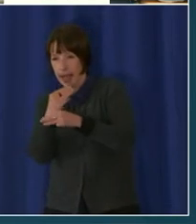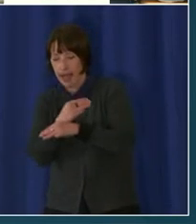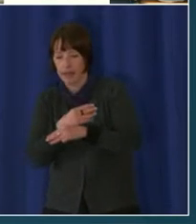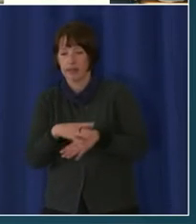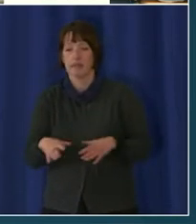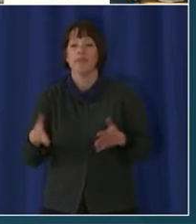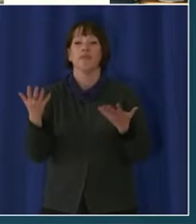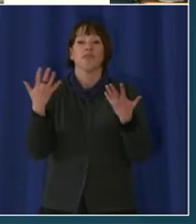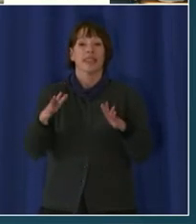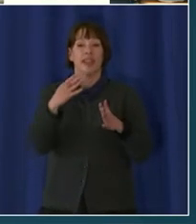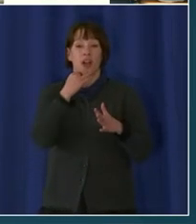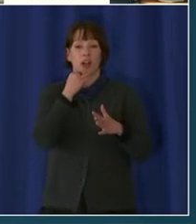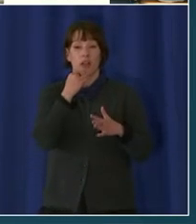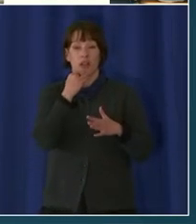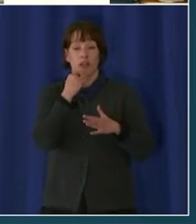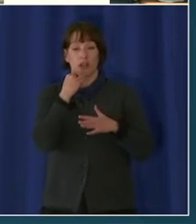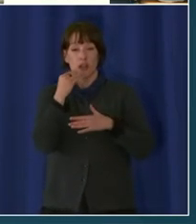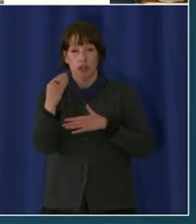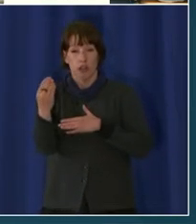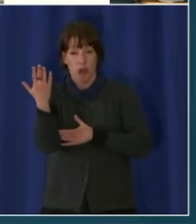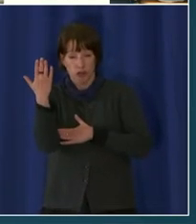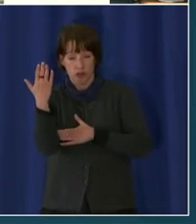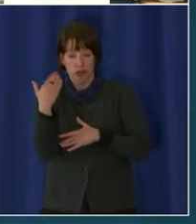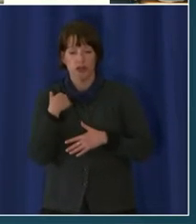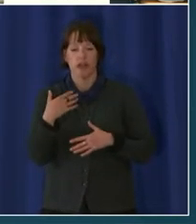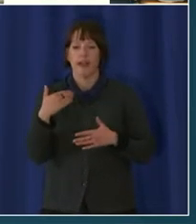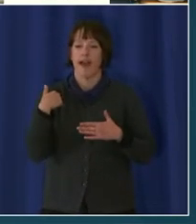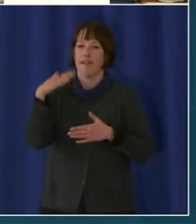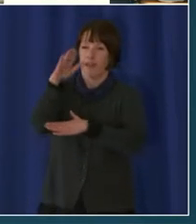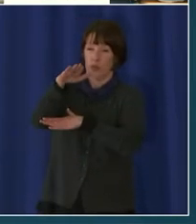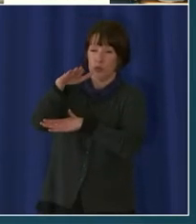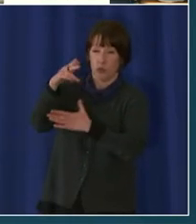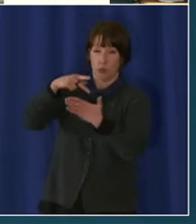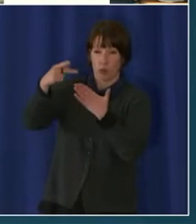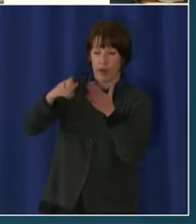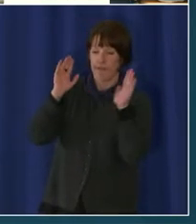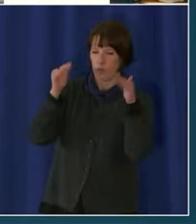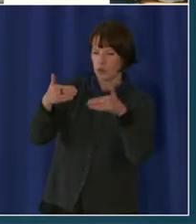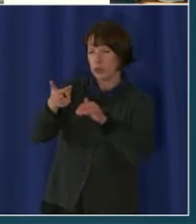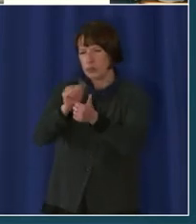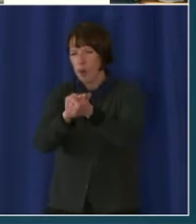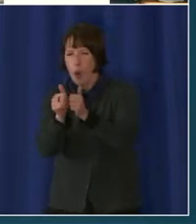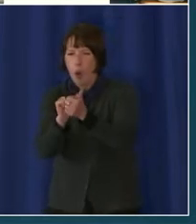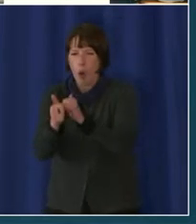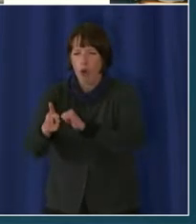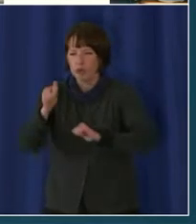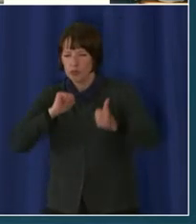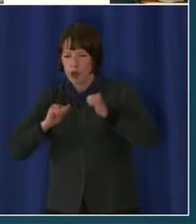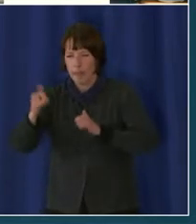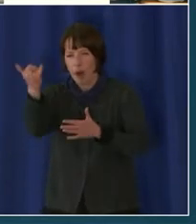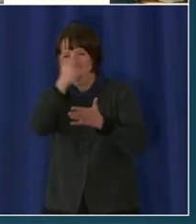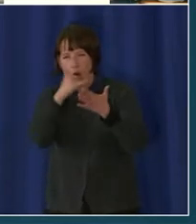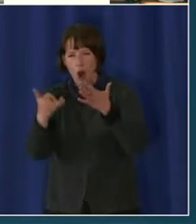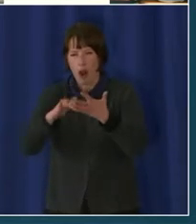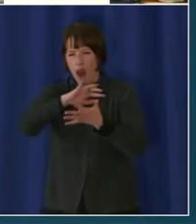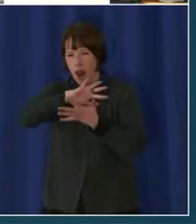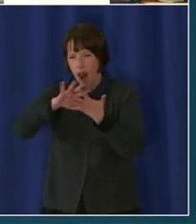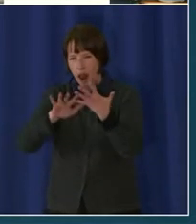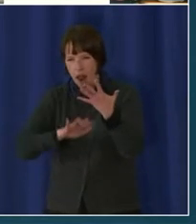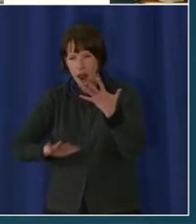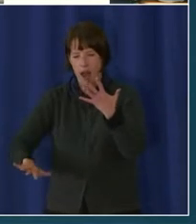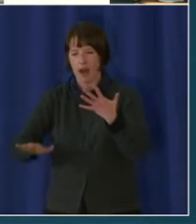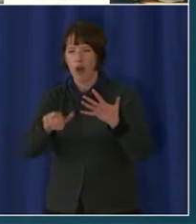and then we'll have enriching afternoon programming that's focused on sports, drama, arts, all of